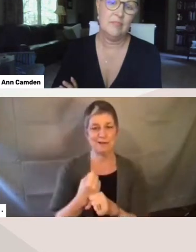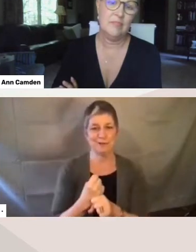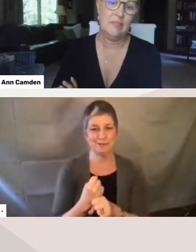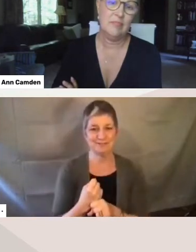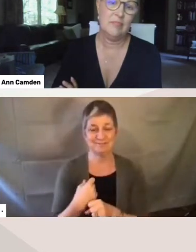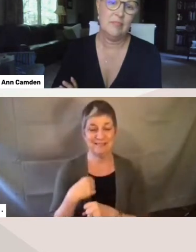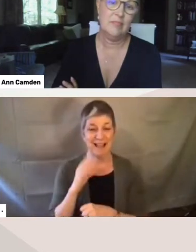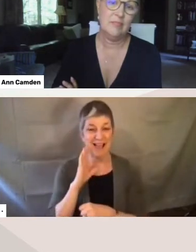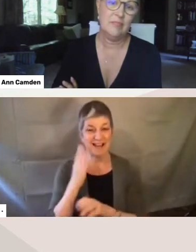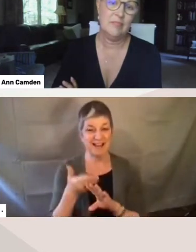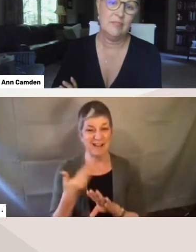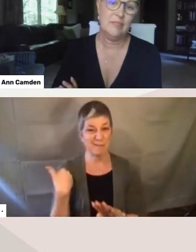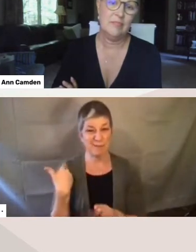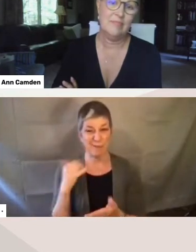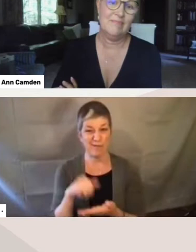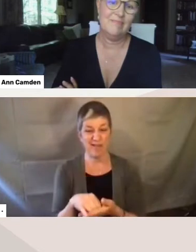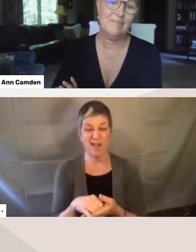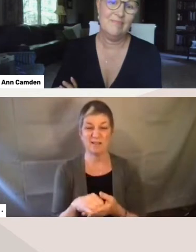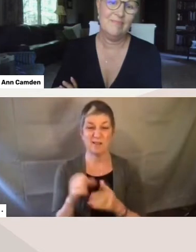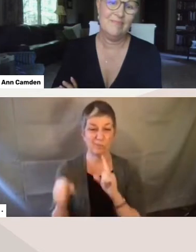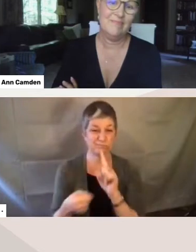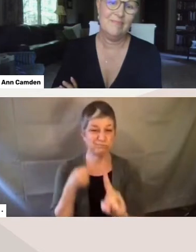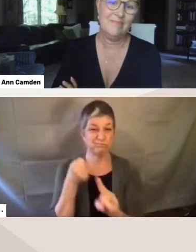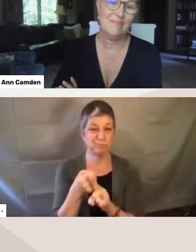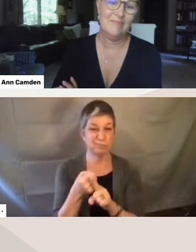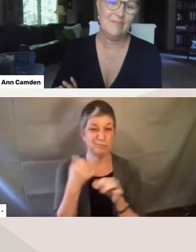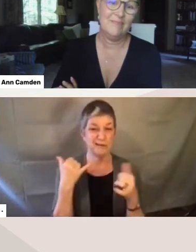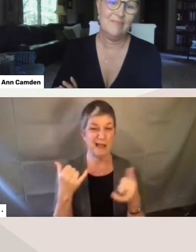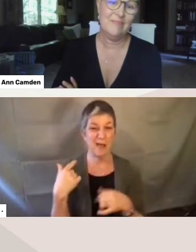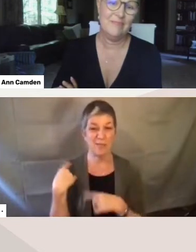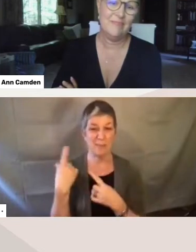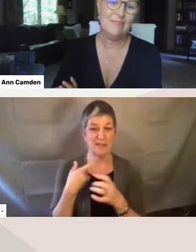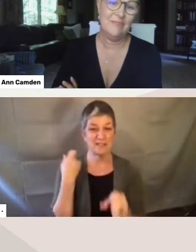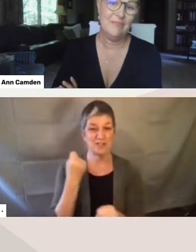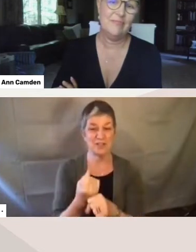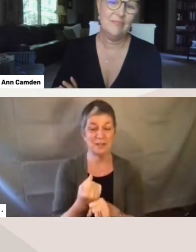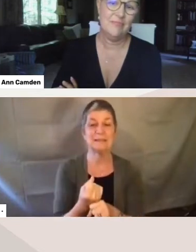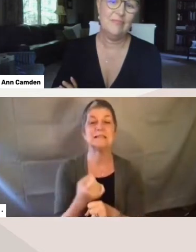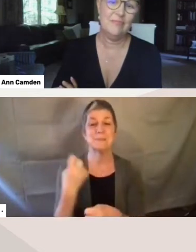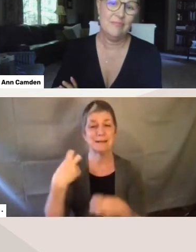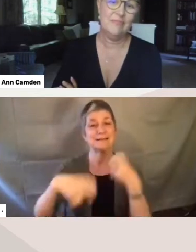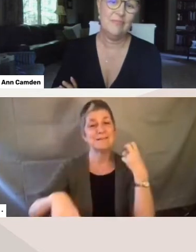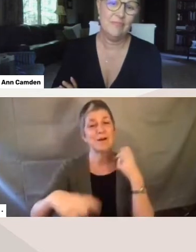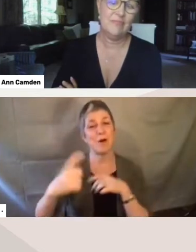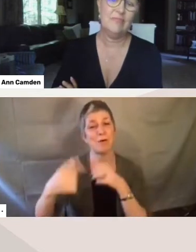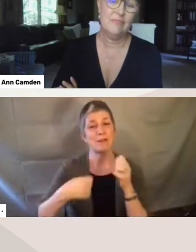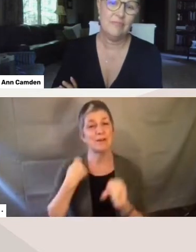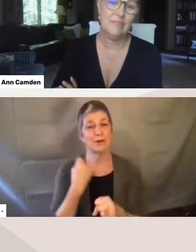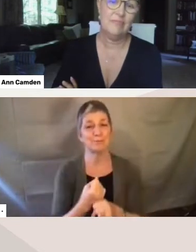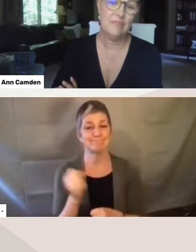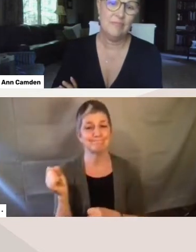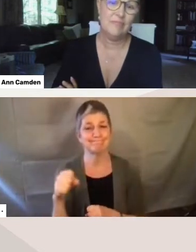I've never had none. So it's been a trying year, so to say.